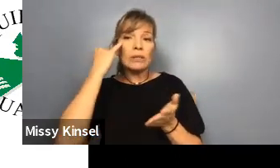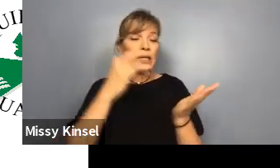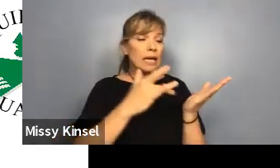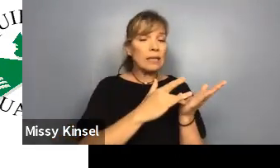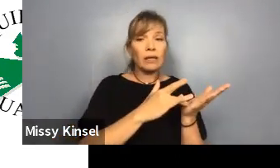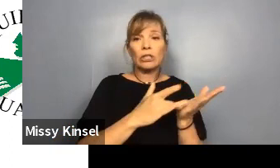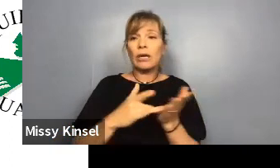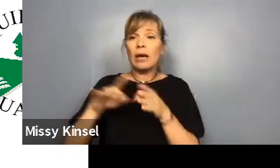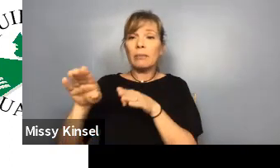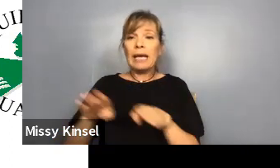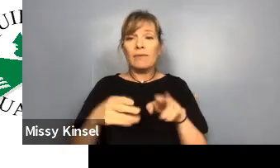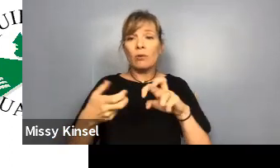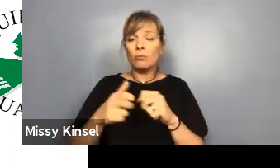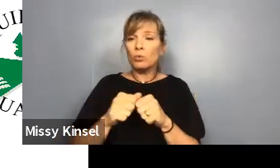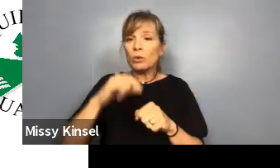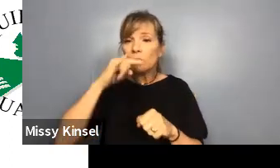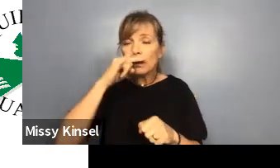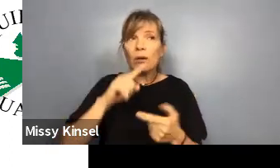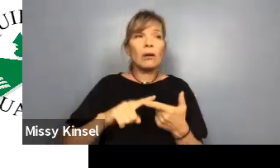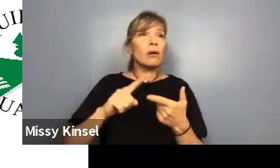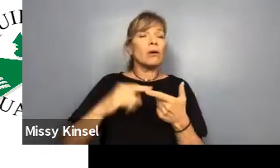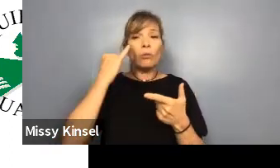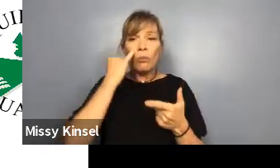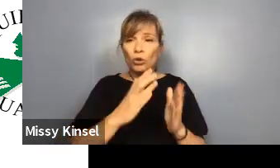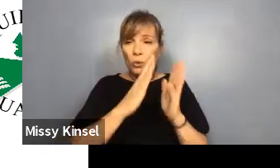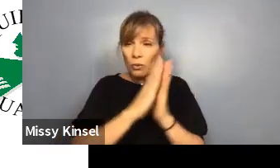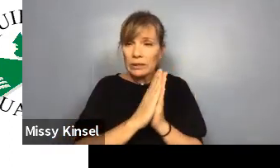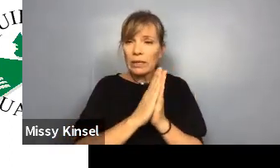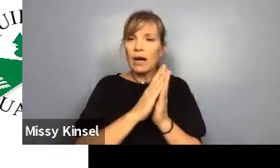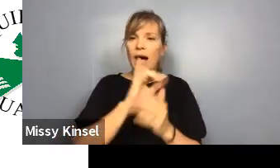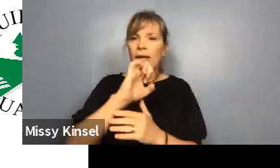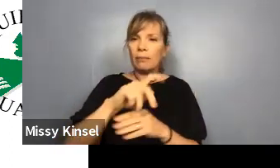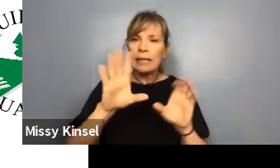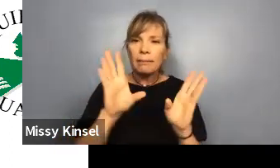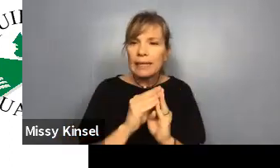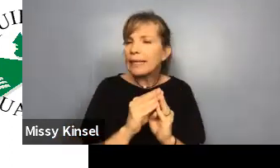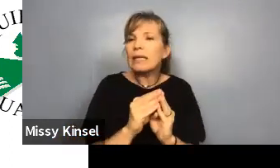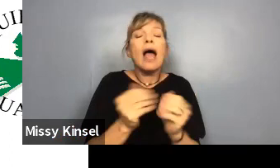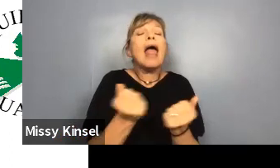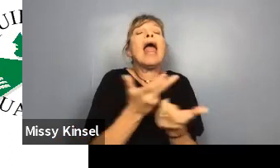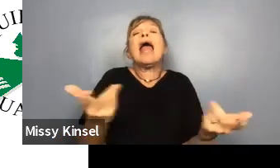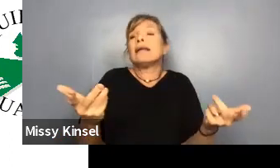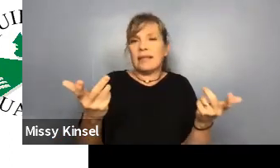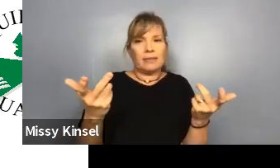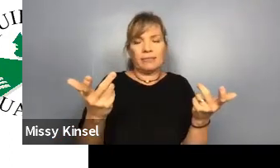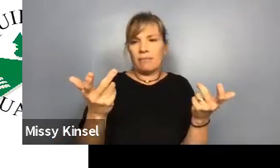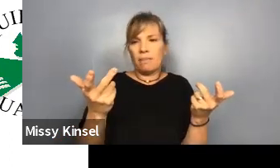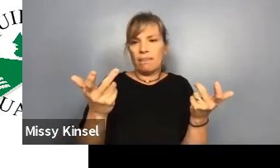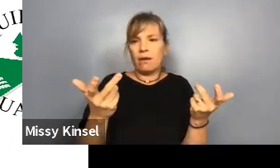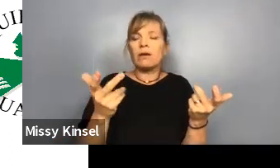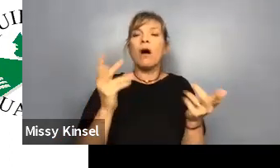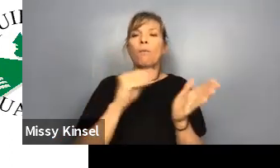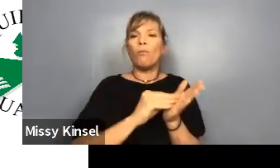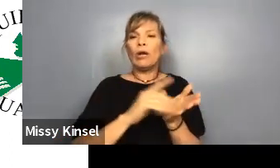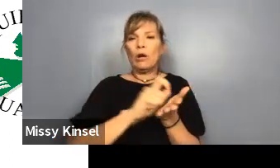with your child, if you are requesting any sort of IEP meeting or any, you know, anything at all like that, put that